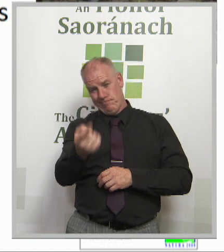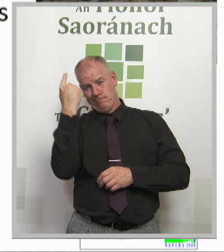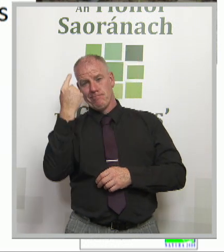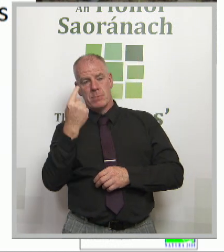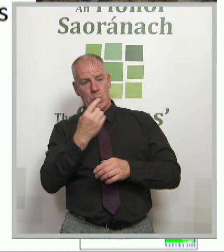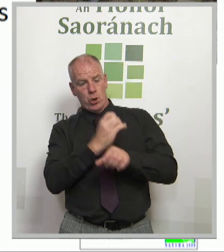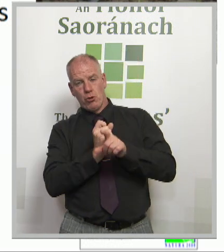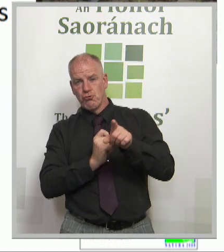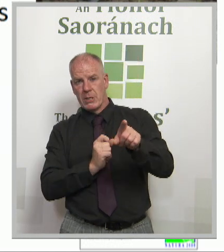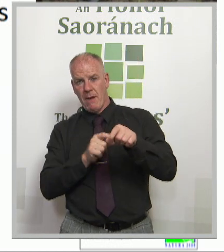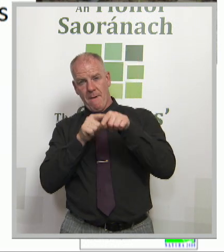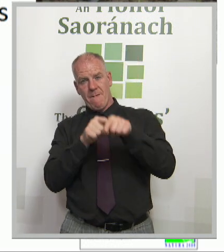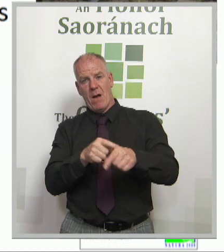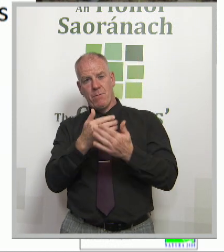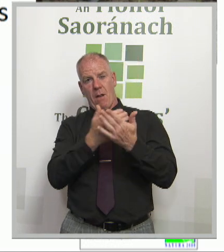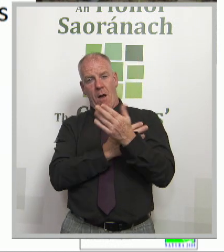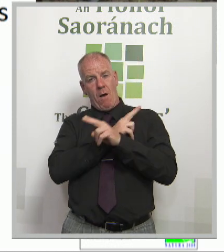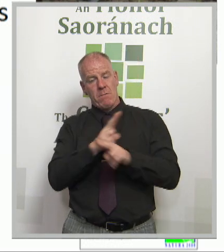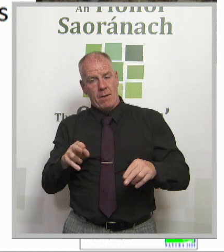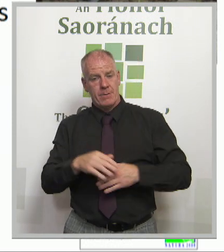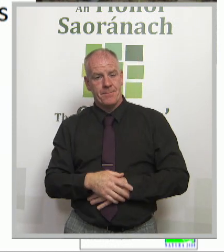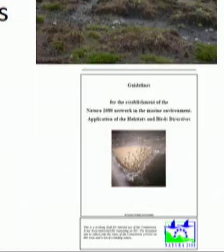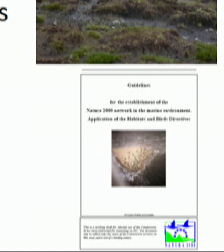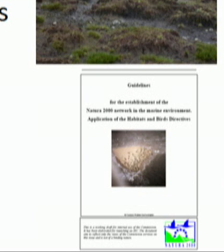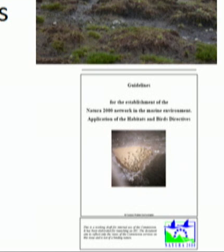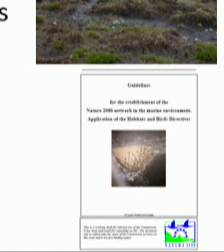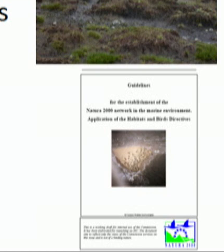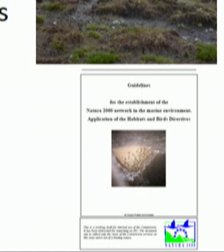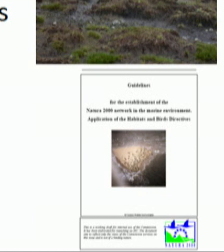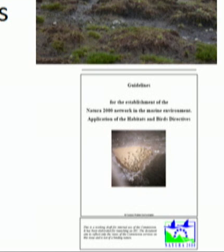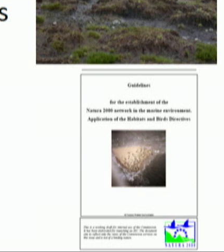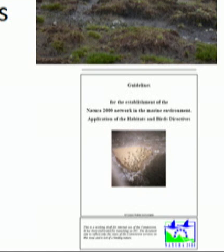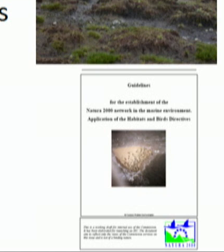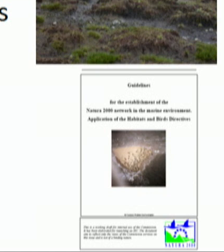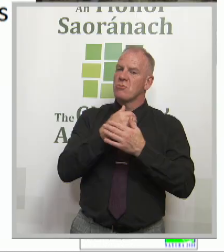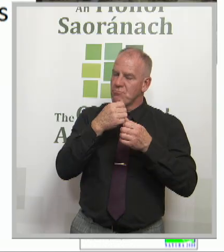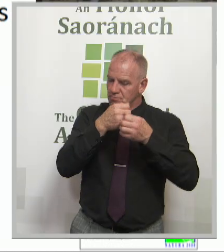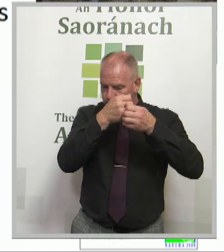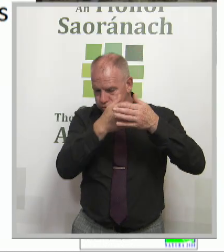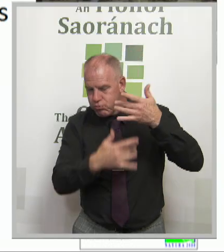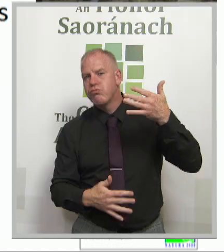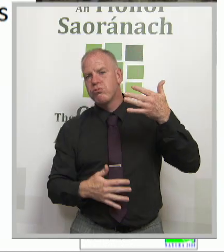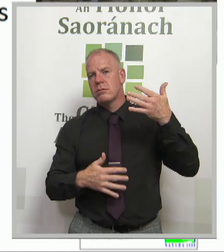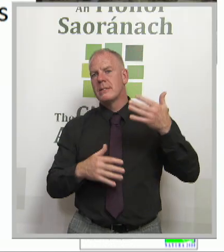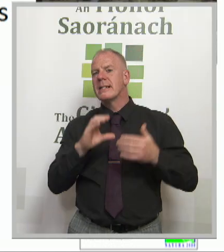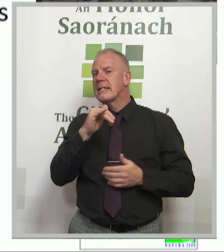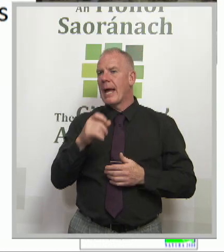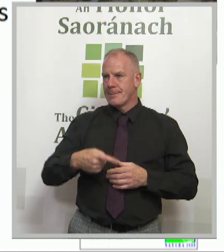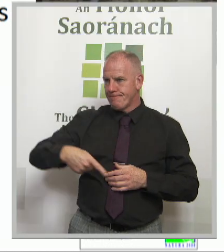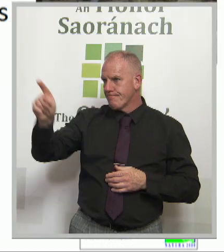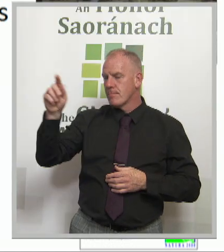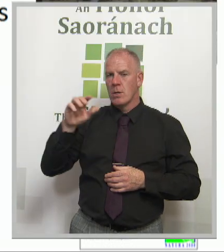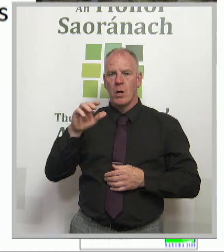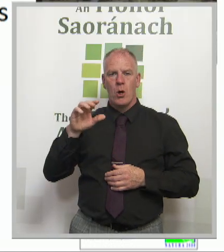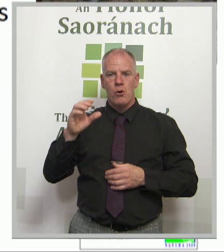whether a country is complying with the laws or not. And unfortunately, there have been a whole series of biodiversity-related cases that have gone